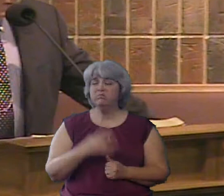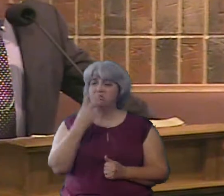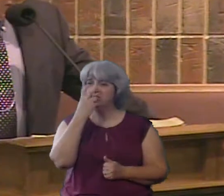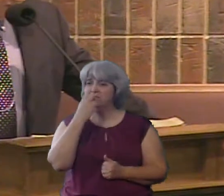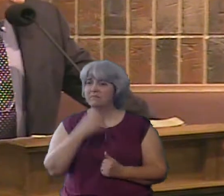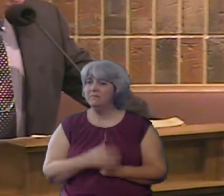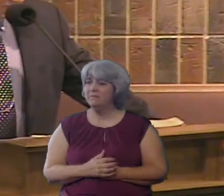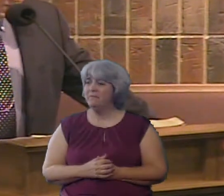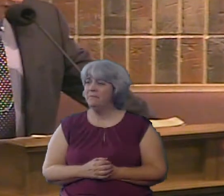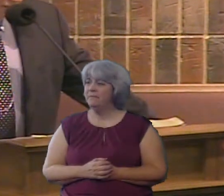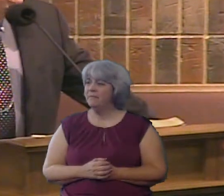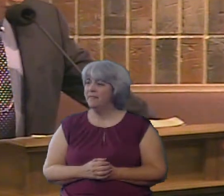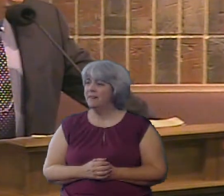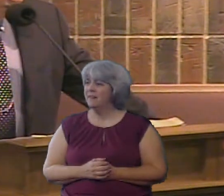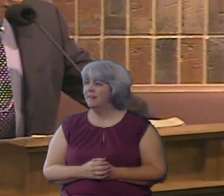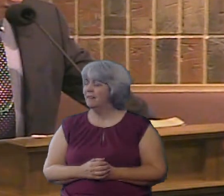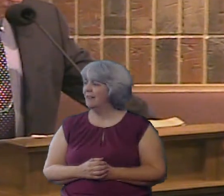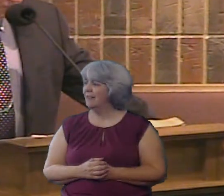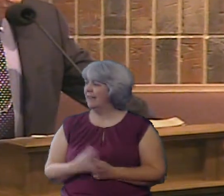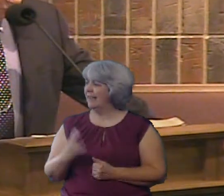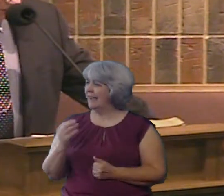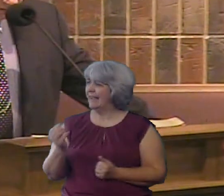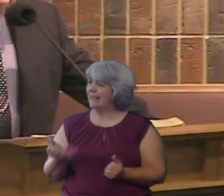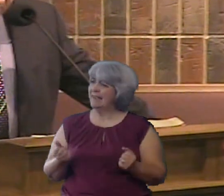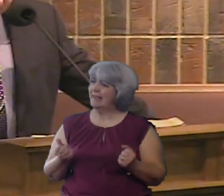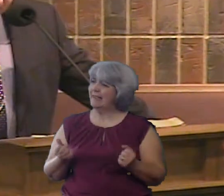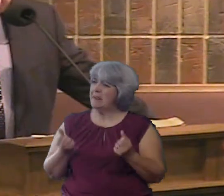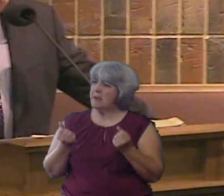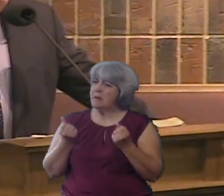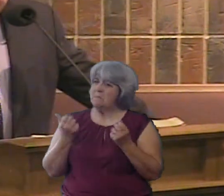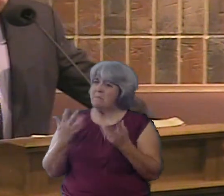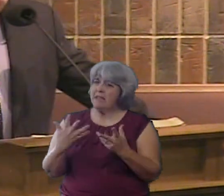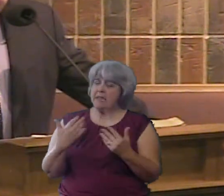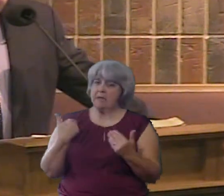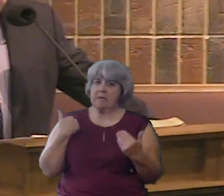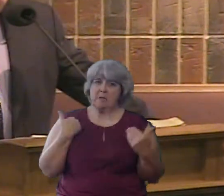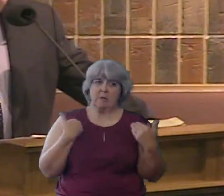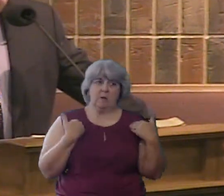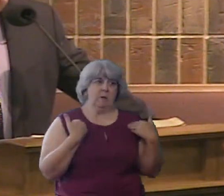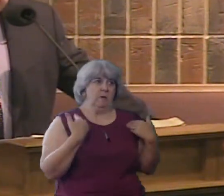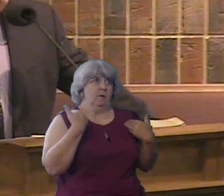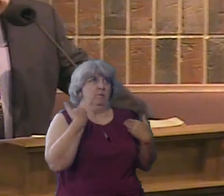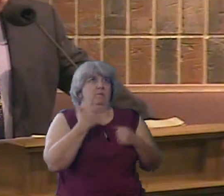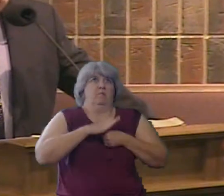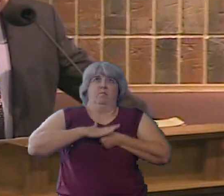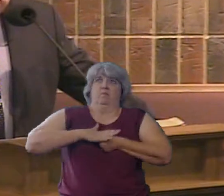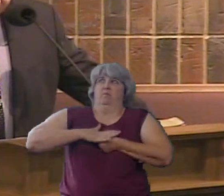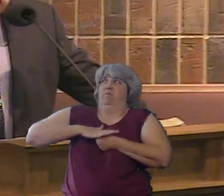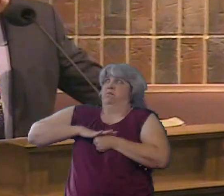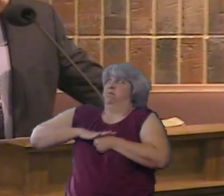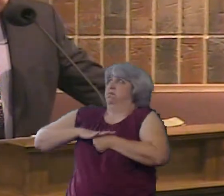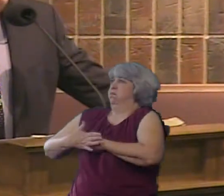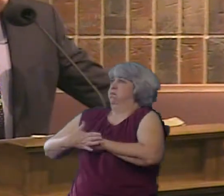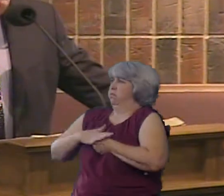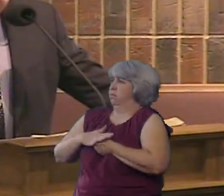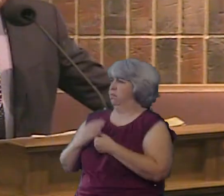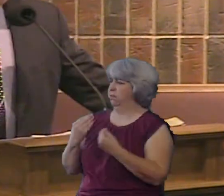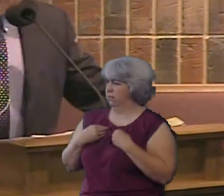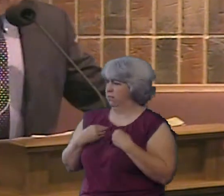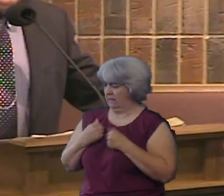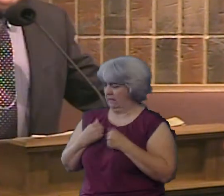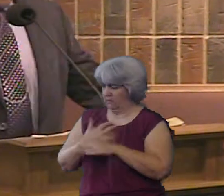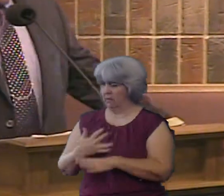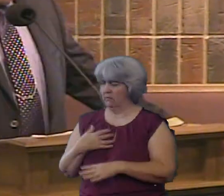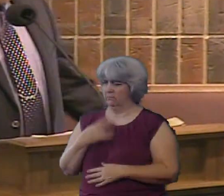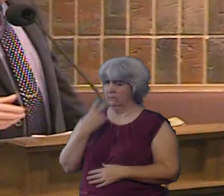And there are many forces in our world that are pressing upon us and trying to make us doubt, to create